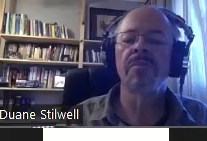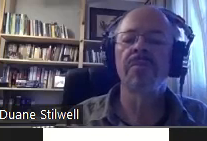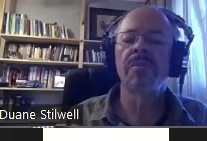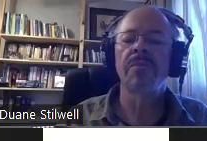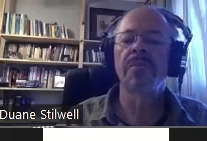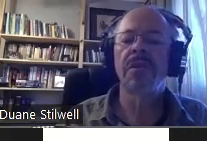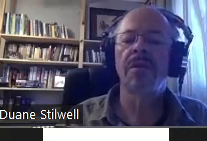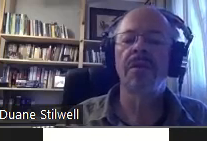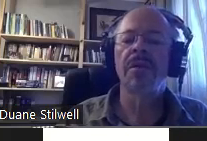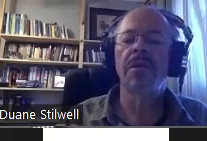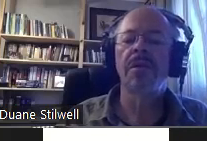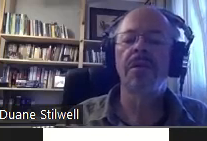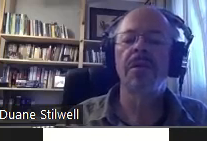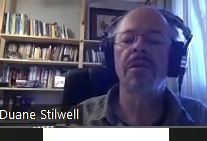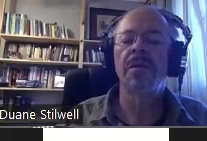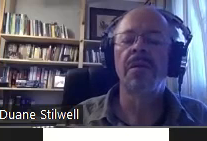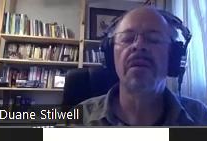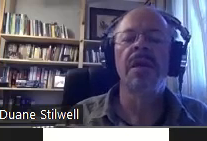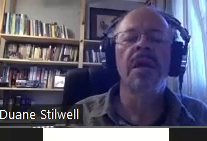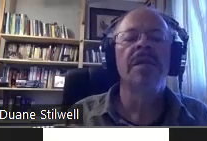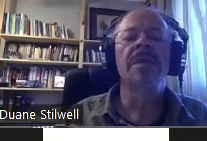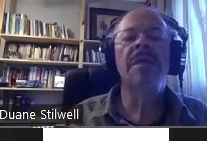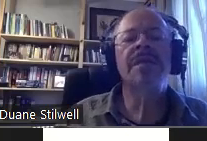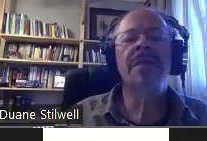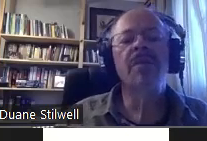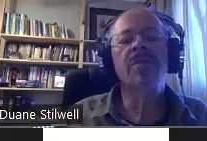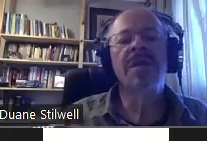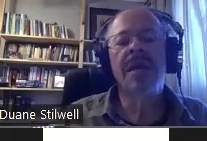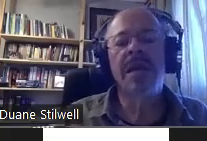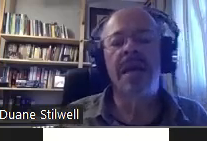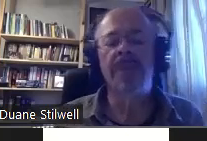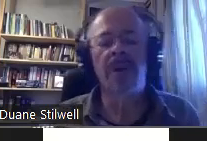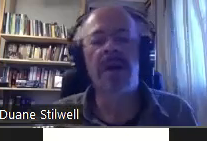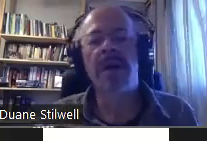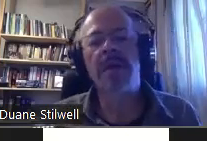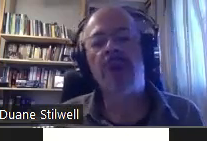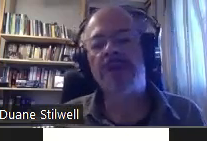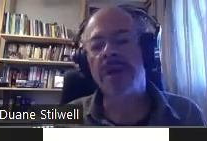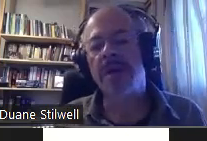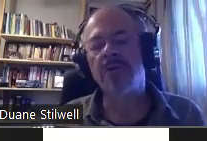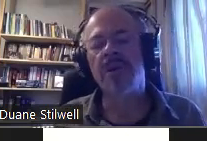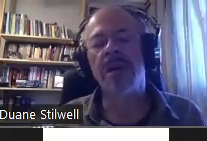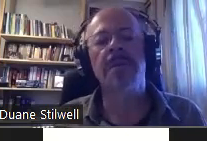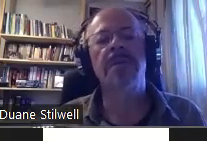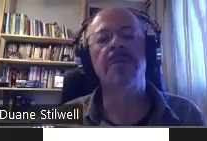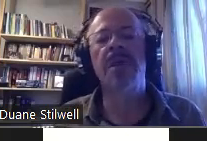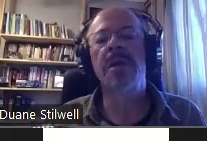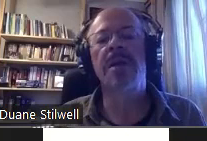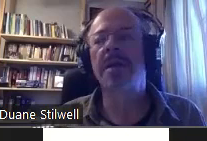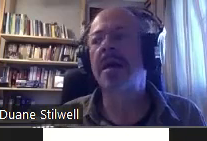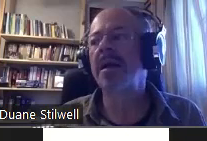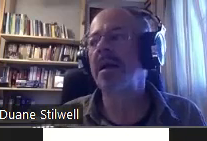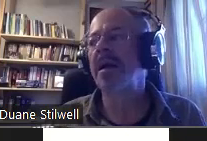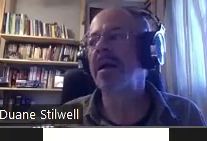No. I think there was also a question about demographics. So maybe raise that the income.